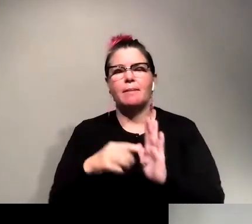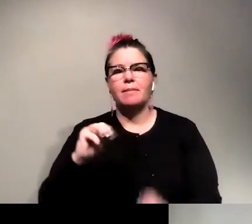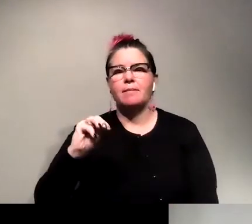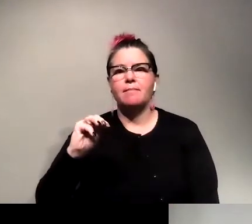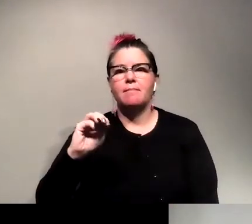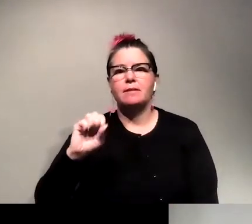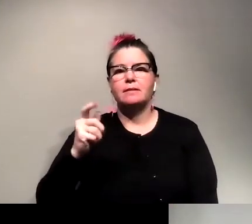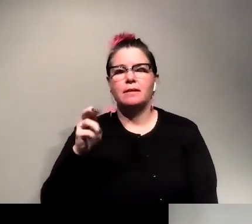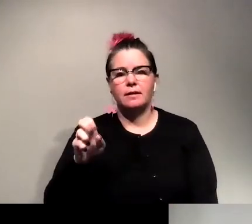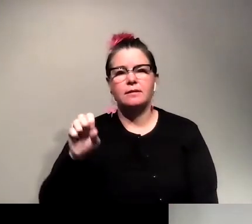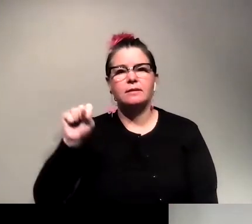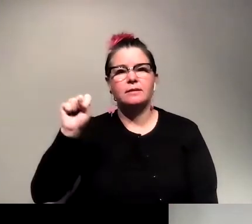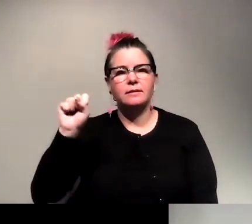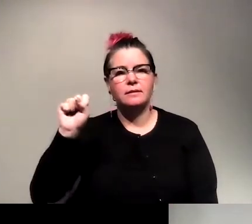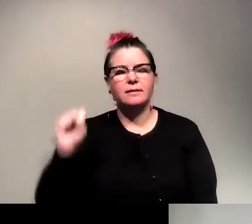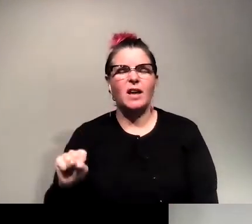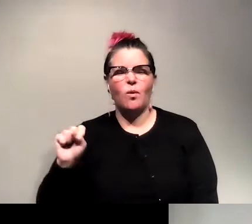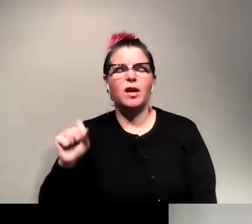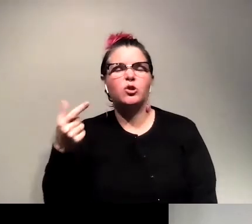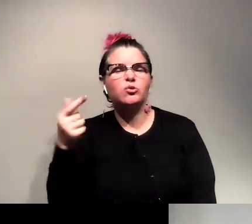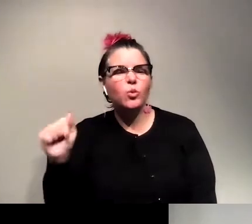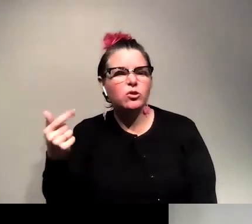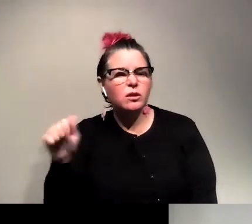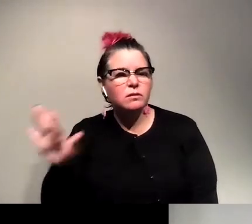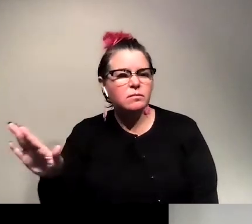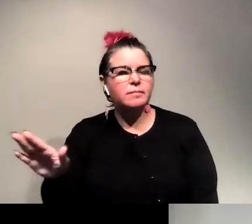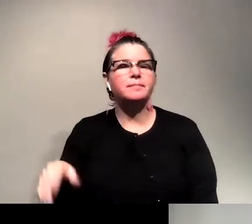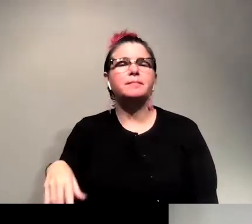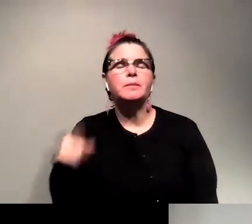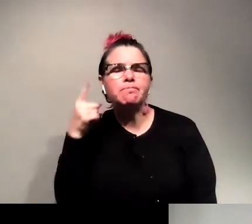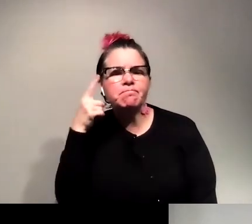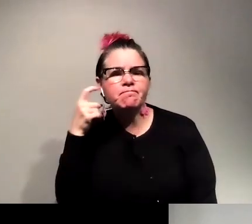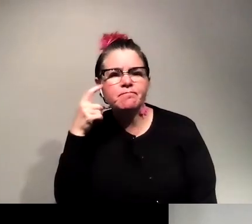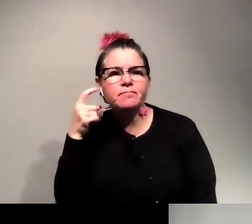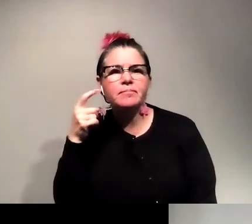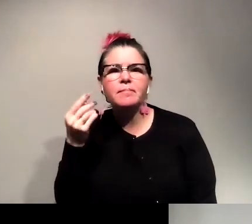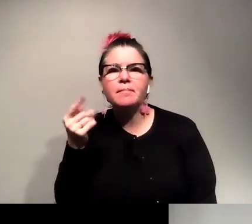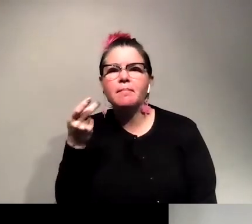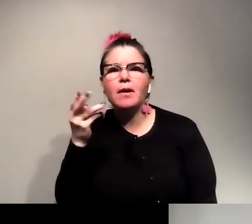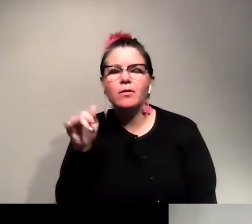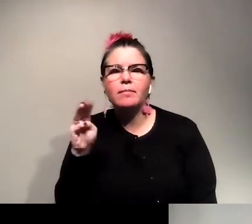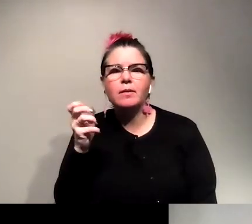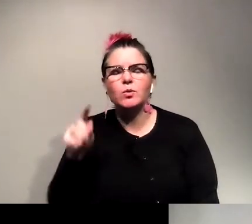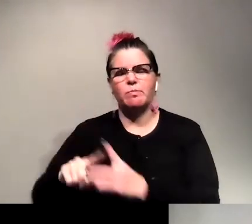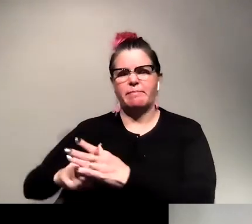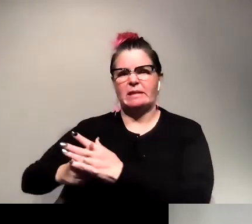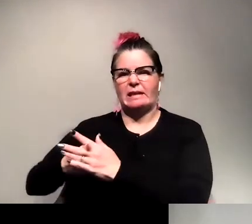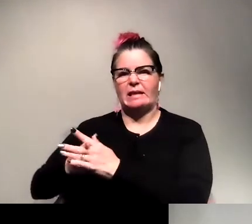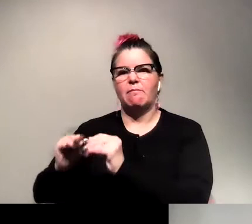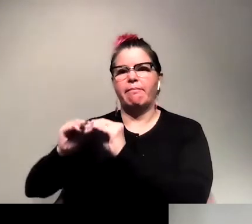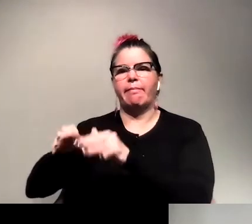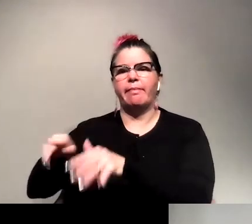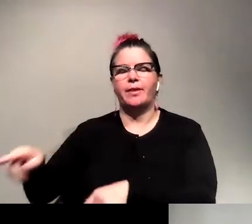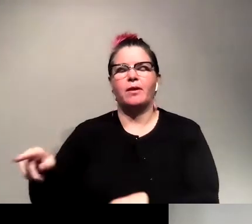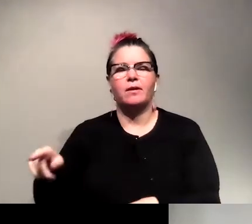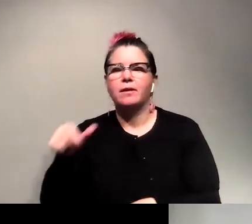in South places like Georgia, where we suspect that powdery mildew has kind of originated because it doesn't cause